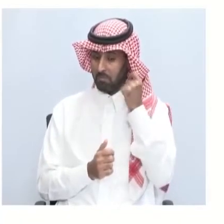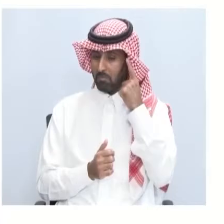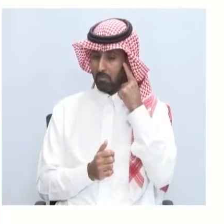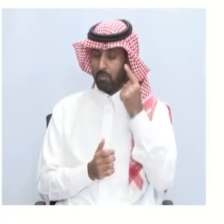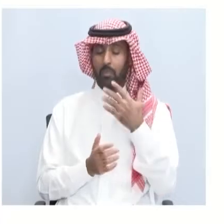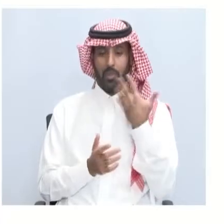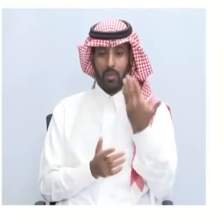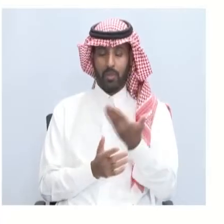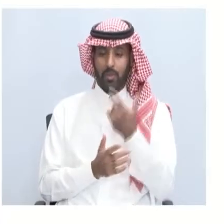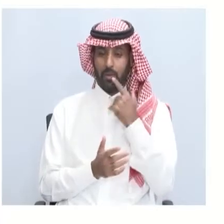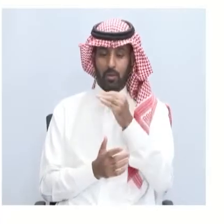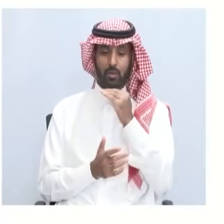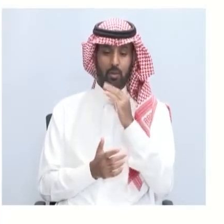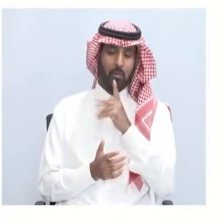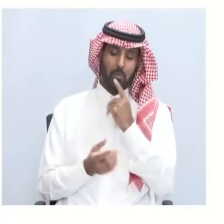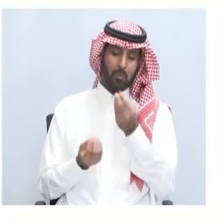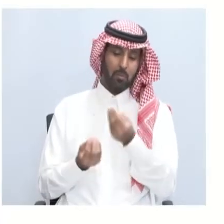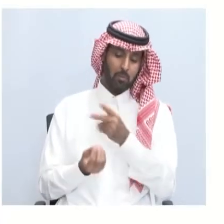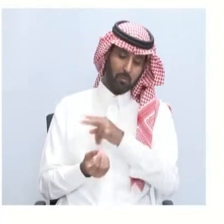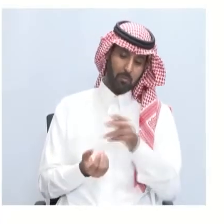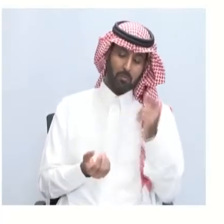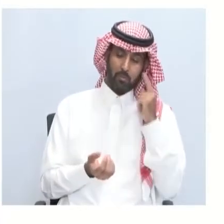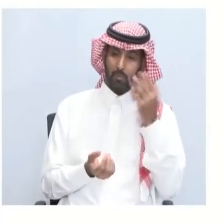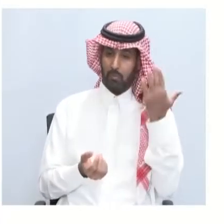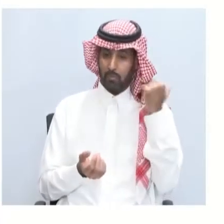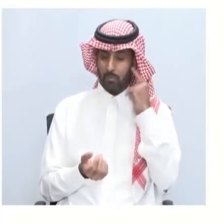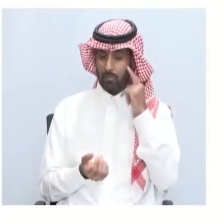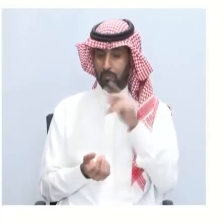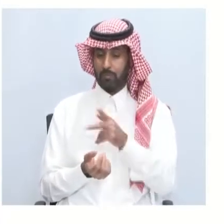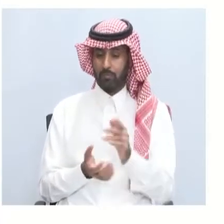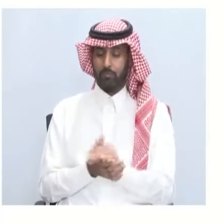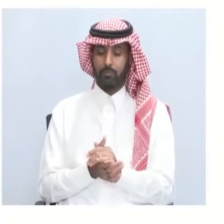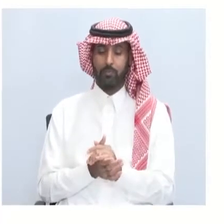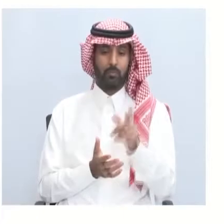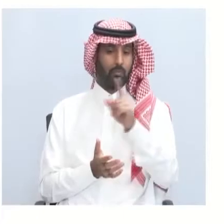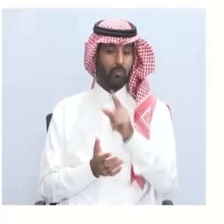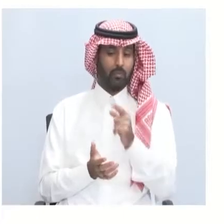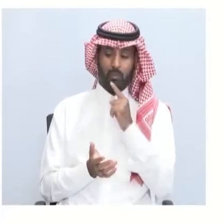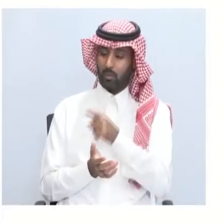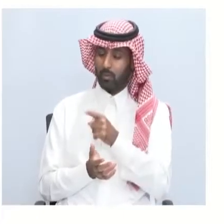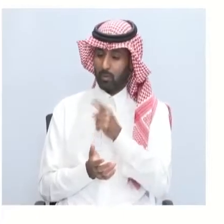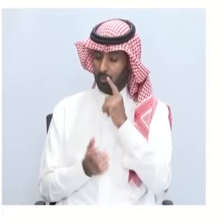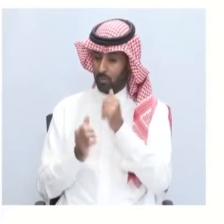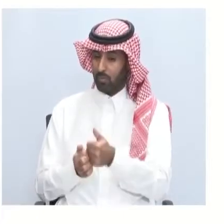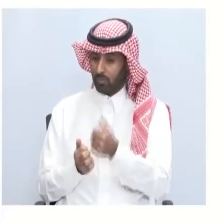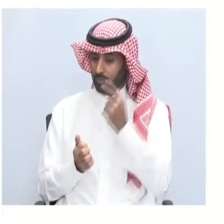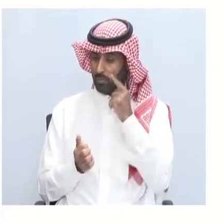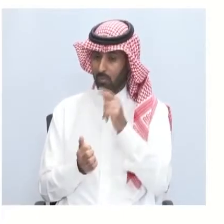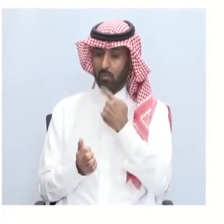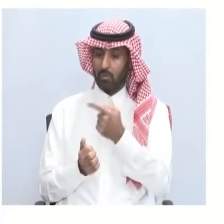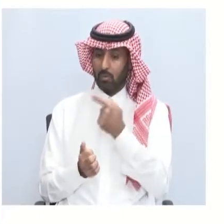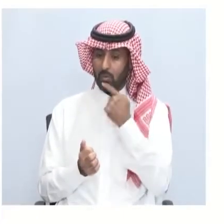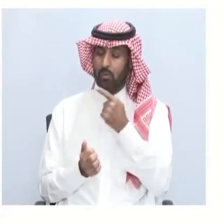its unusual answer and question format. As I said, the question format here, which requires contestants to phrase